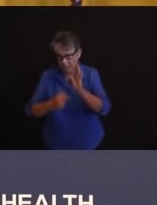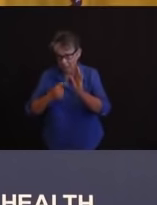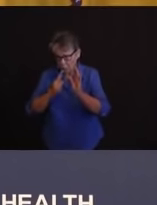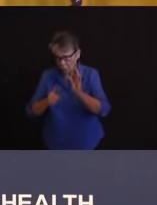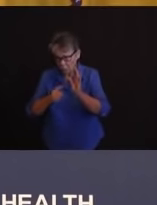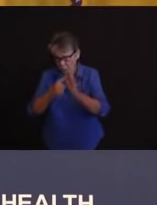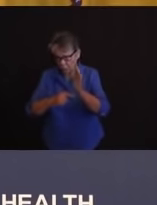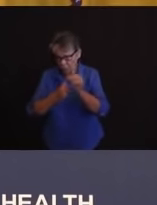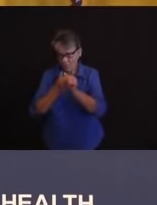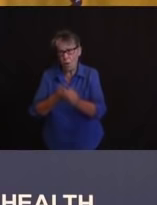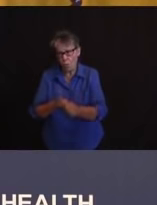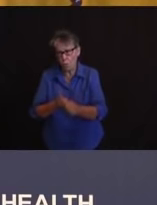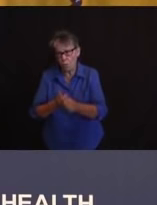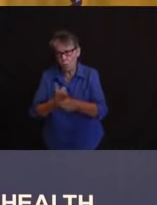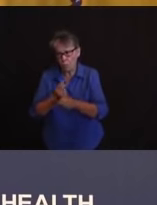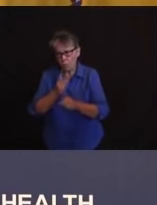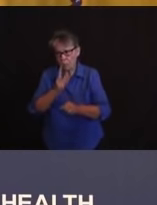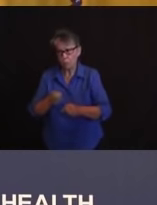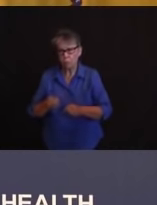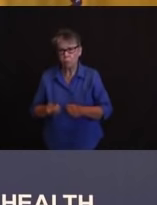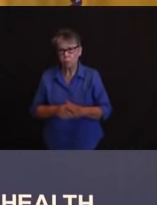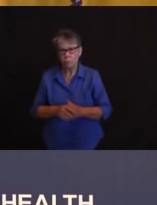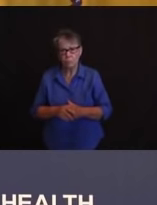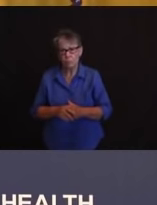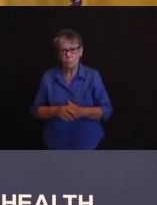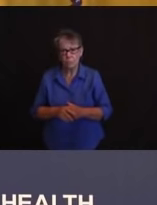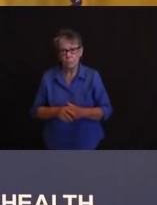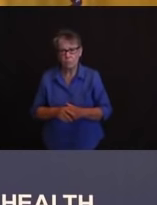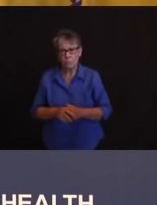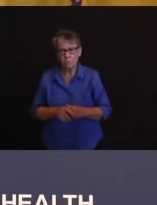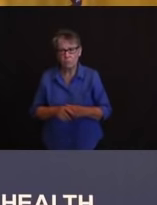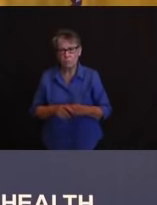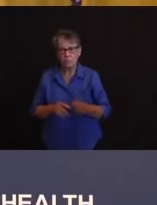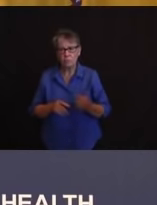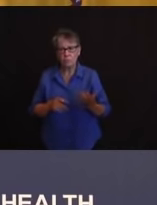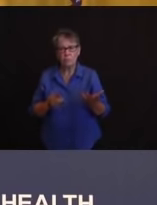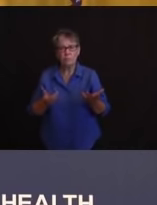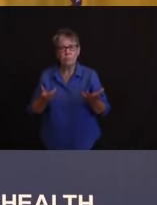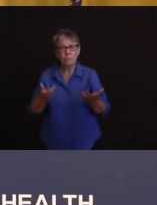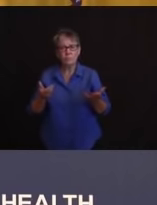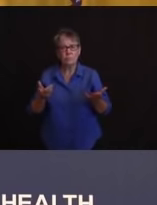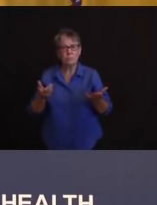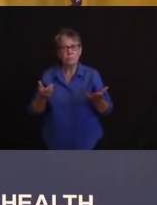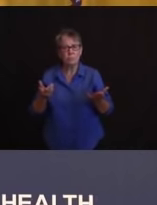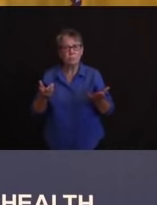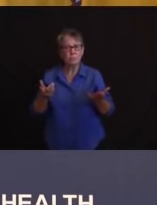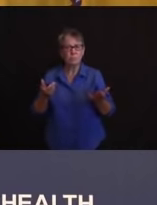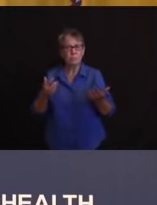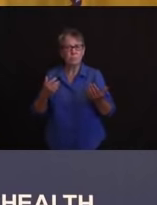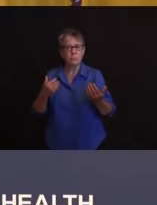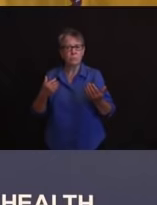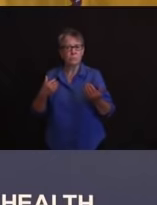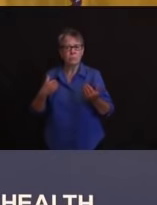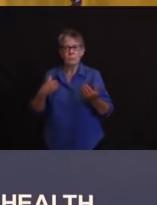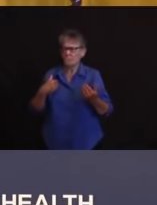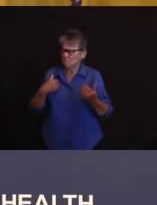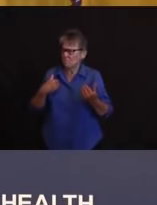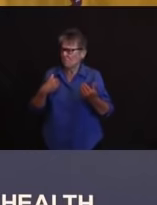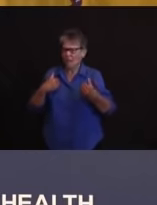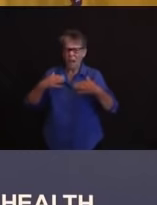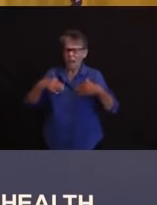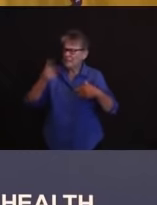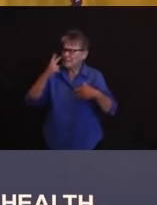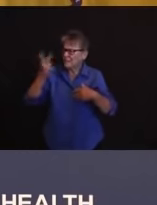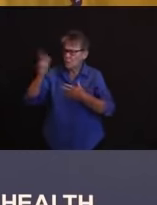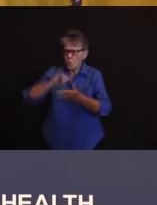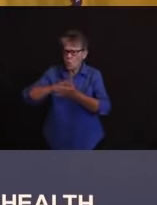York, the Governor Cuomo announcement, so I don't have any reaction to it, but what you can do in New York versus what you can do in New Jersey are not